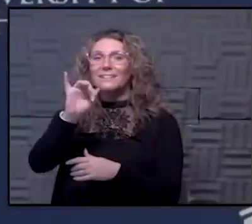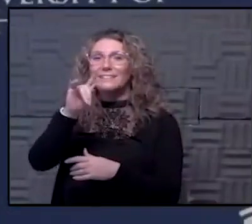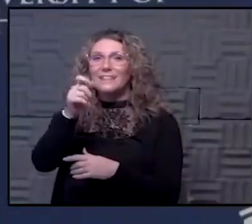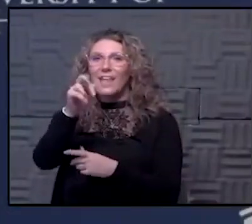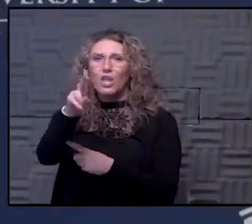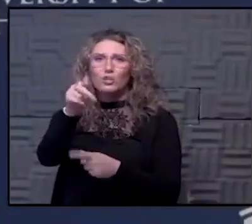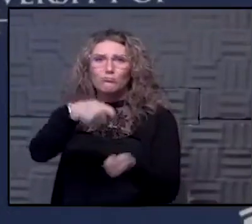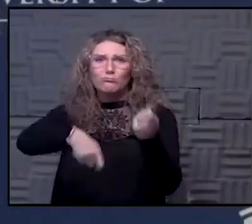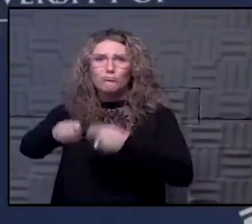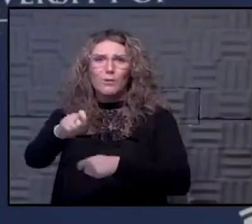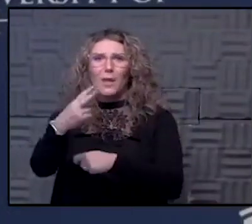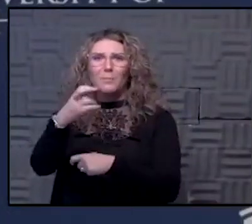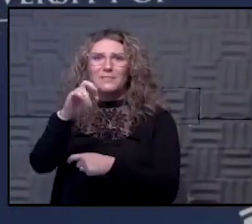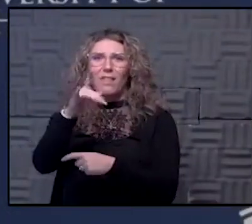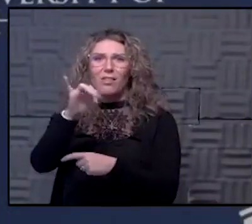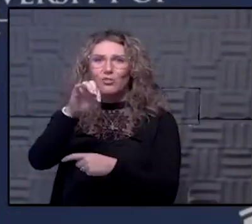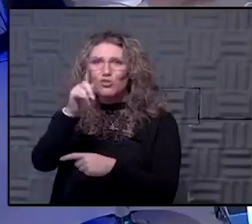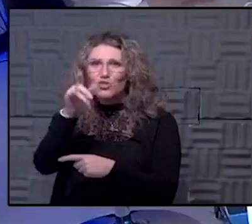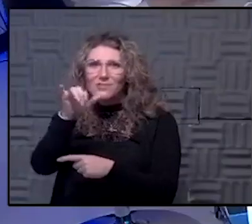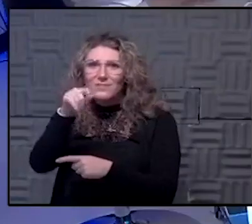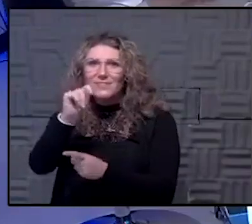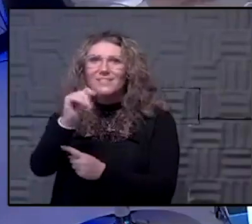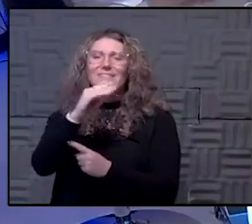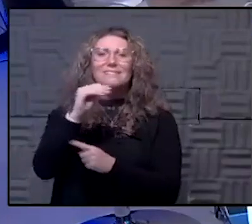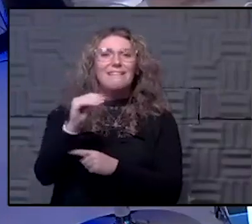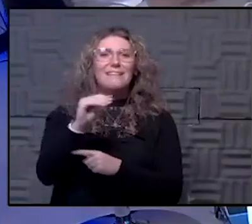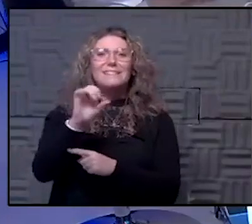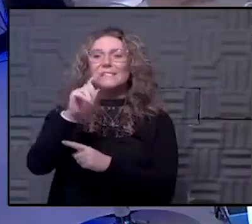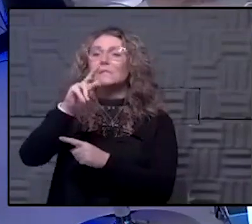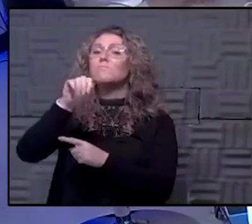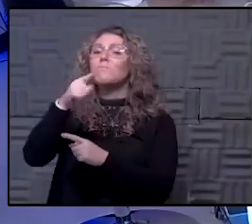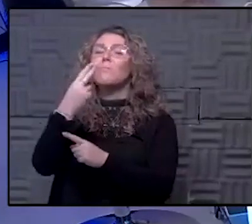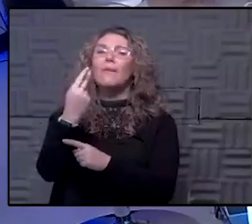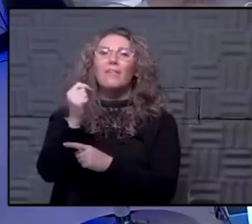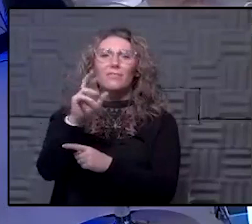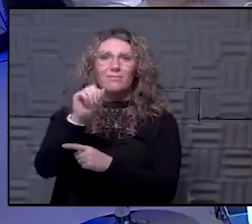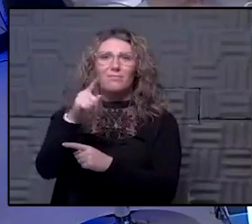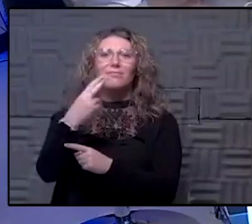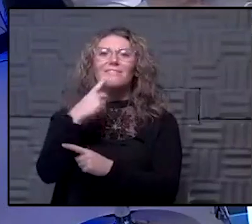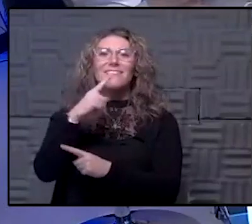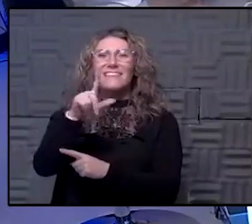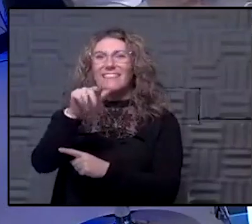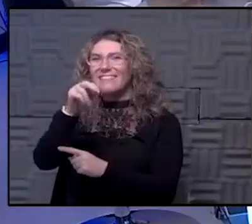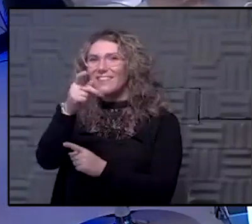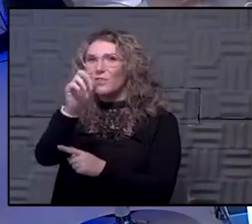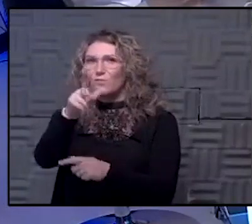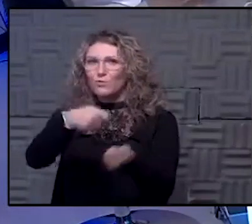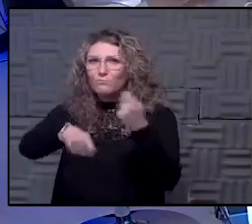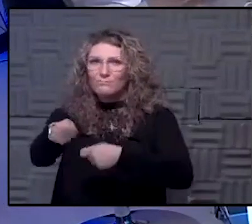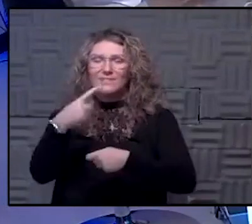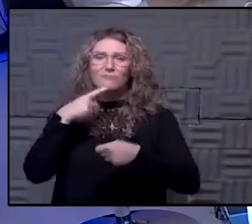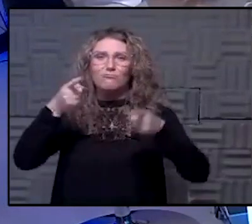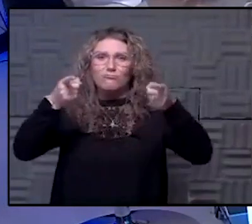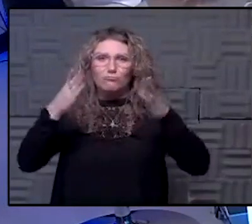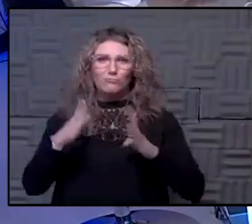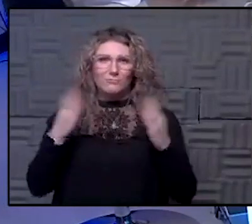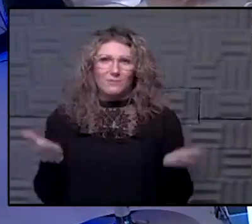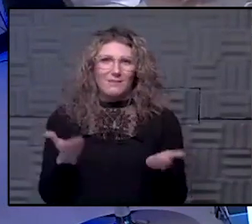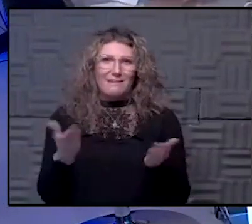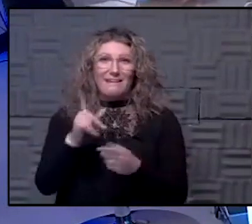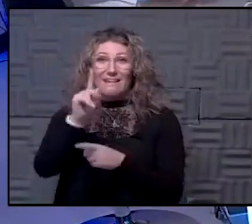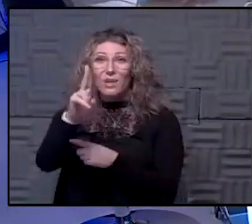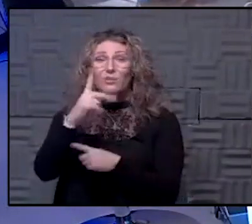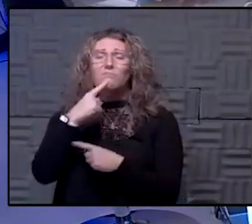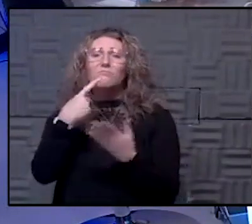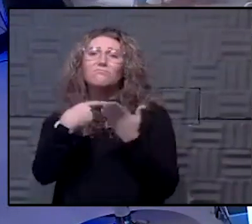transplant hepatologist, and Dr. Tim Schmitt, who is a liver transplant surgeon. He is the director of transplant here at KU. We're going to talk to this